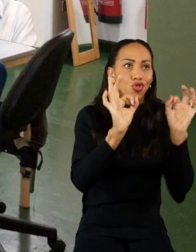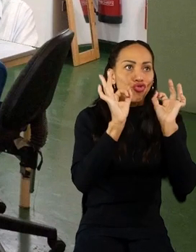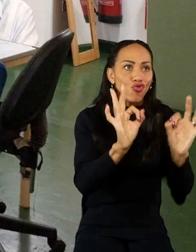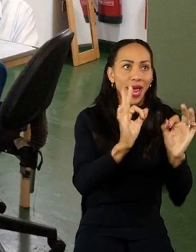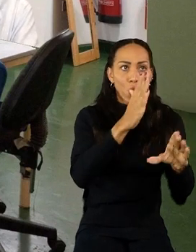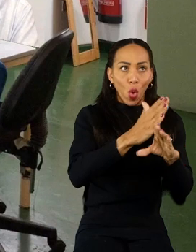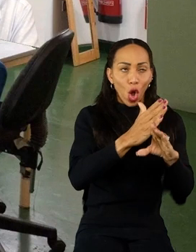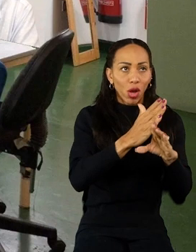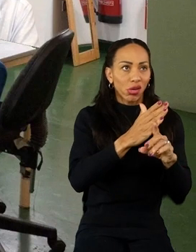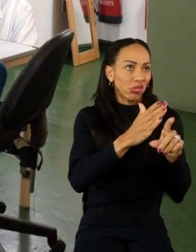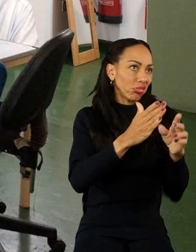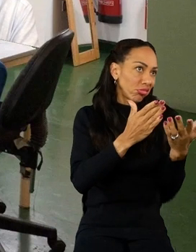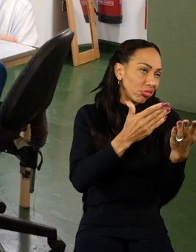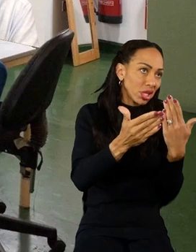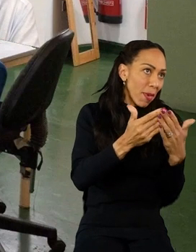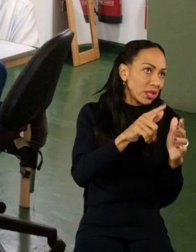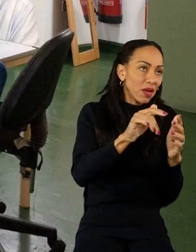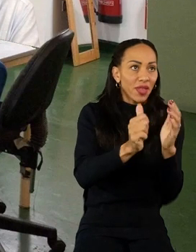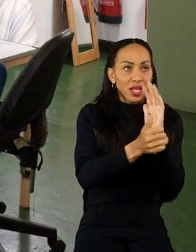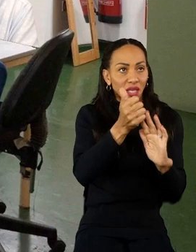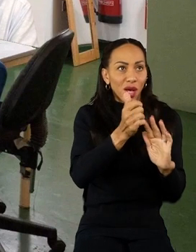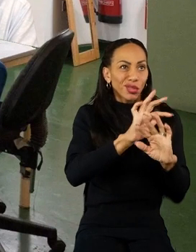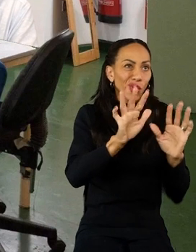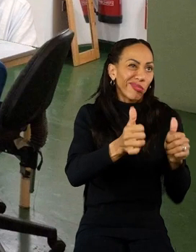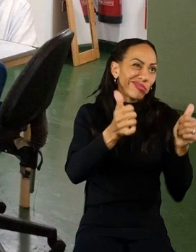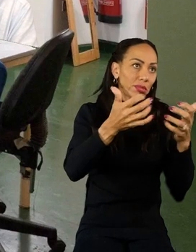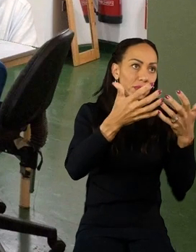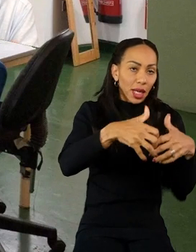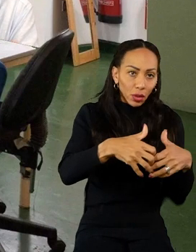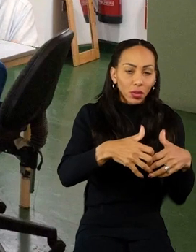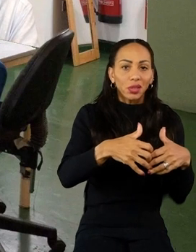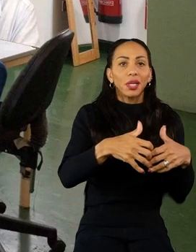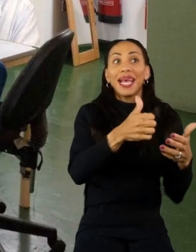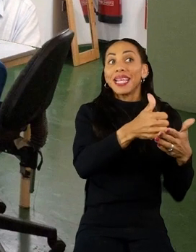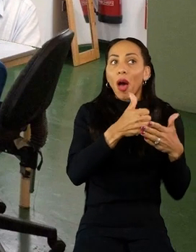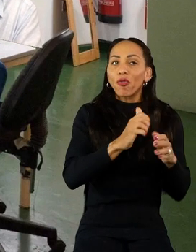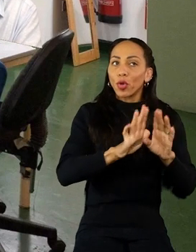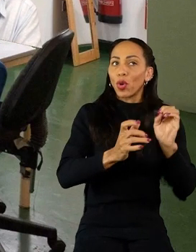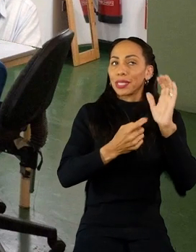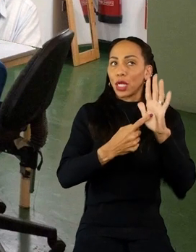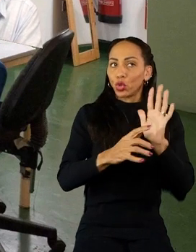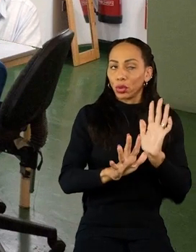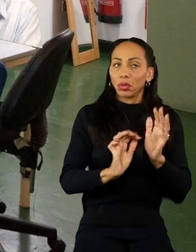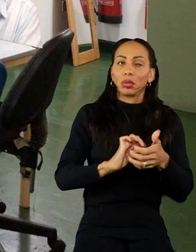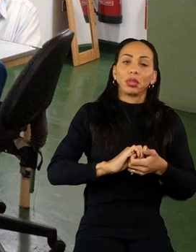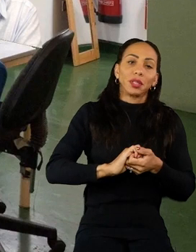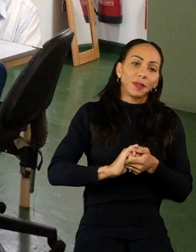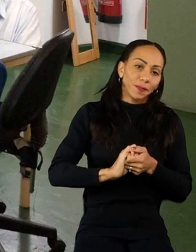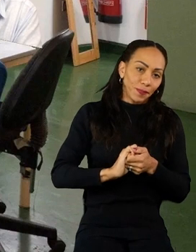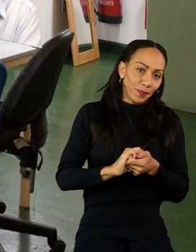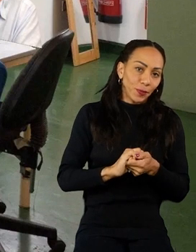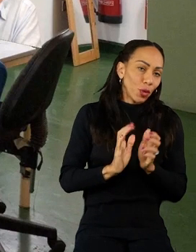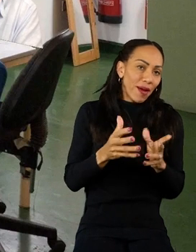It's still possible to get great work, even if the people aren't particularly technical. But again, so it's more helpful